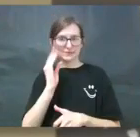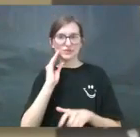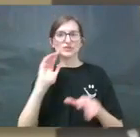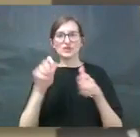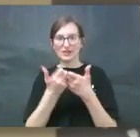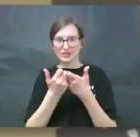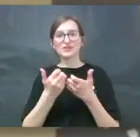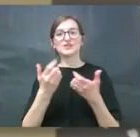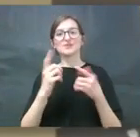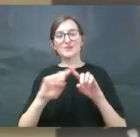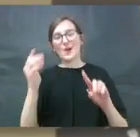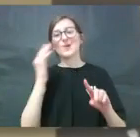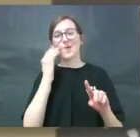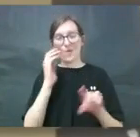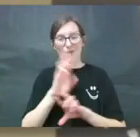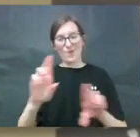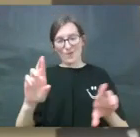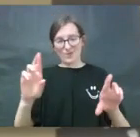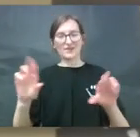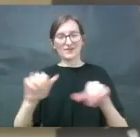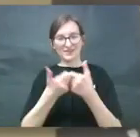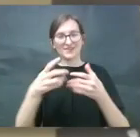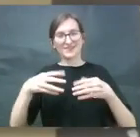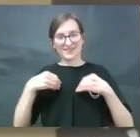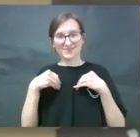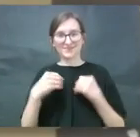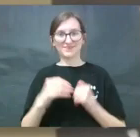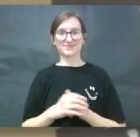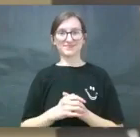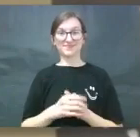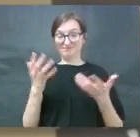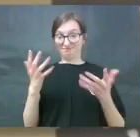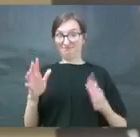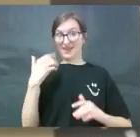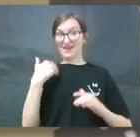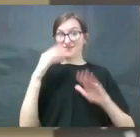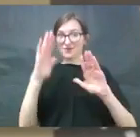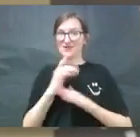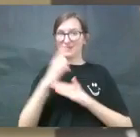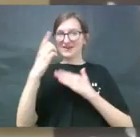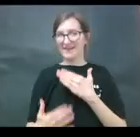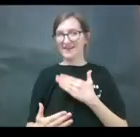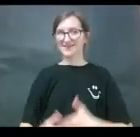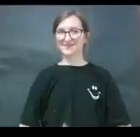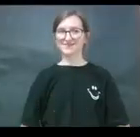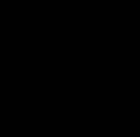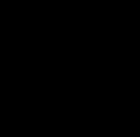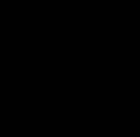challenges, and I know I'm up for the challenge. That's it. Have a great weekend, Packers.